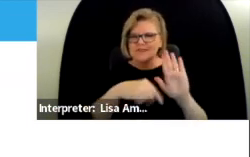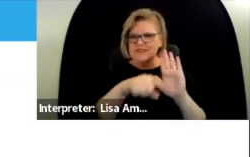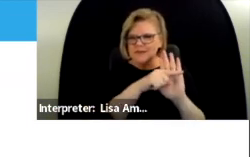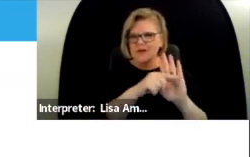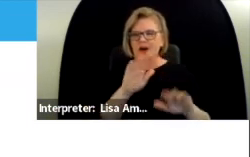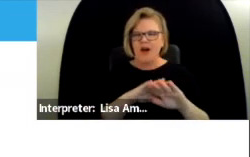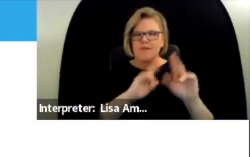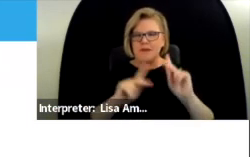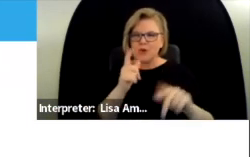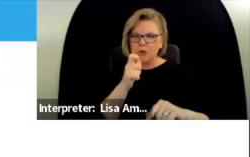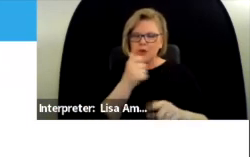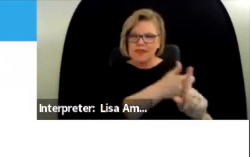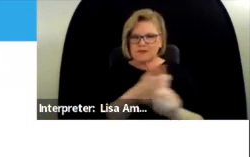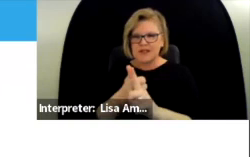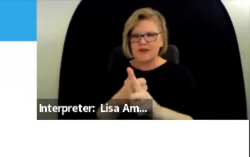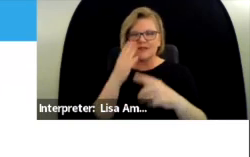addiction.